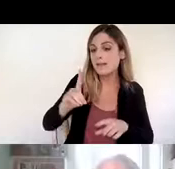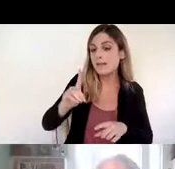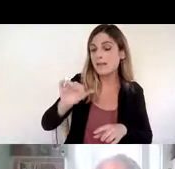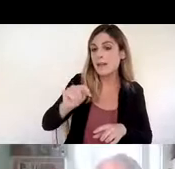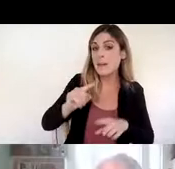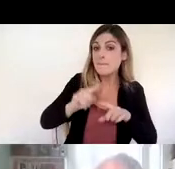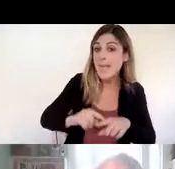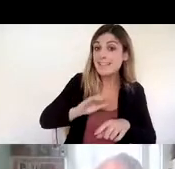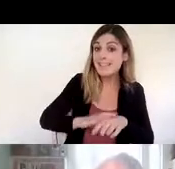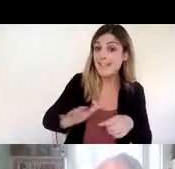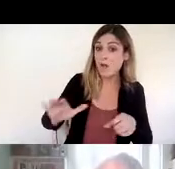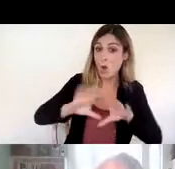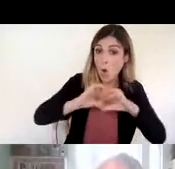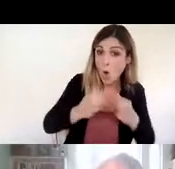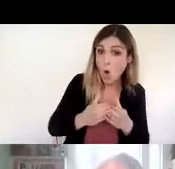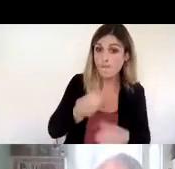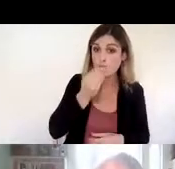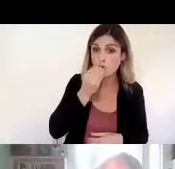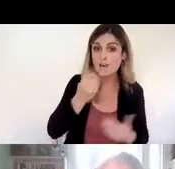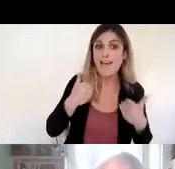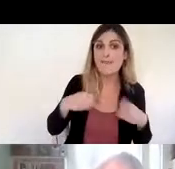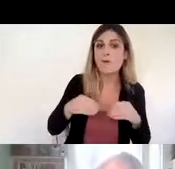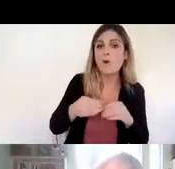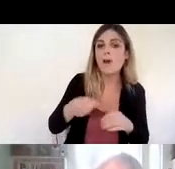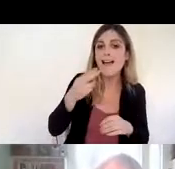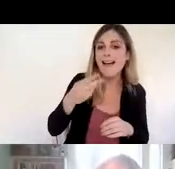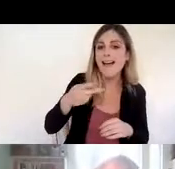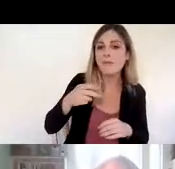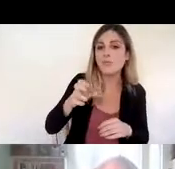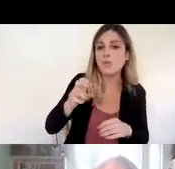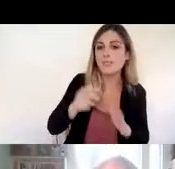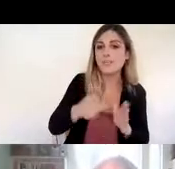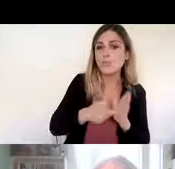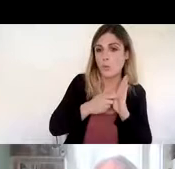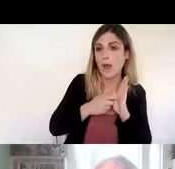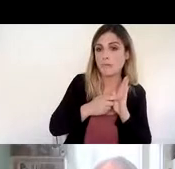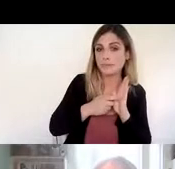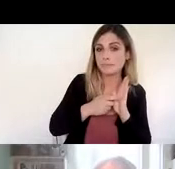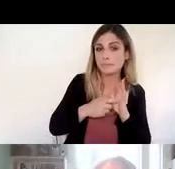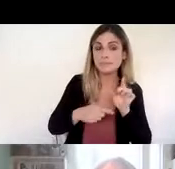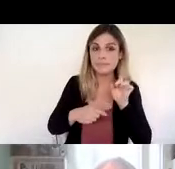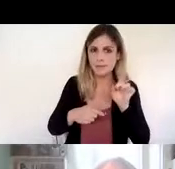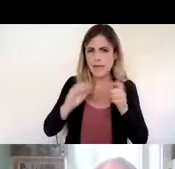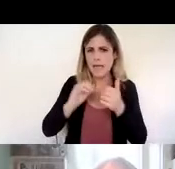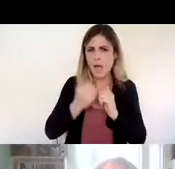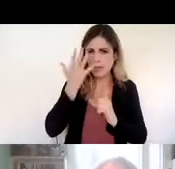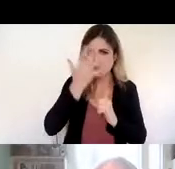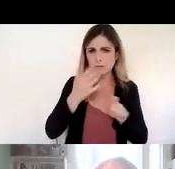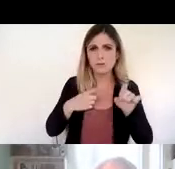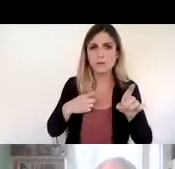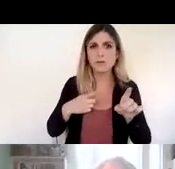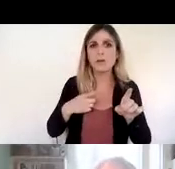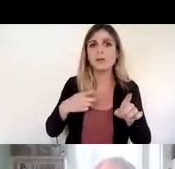have a slightly higher protein requirement. And this is what that looks like. The protein RDA is